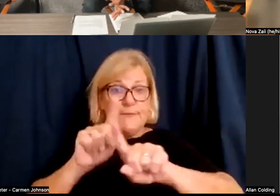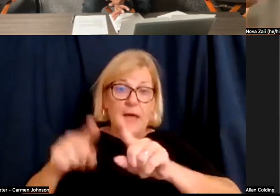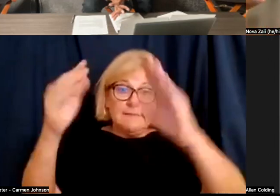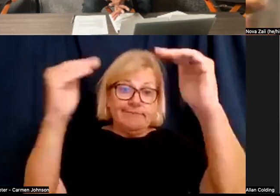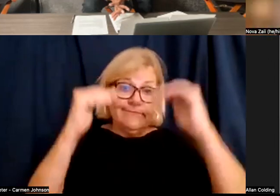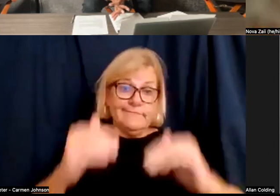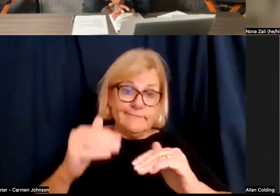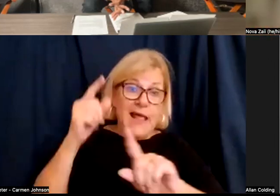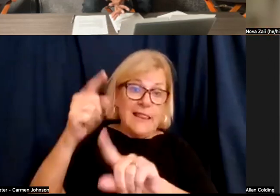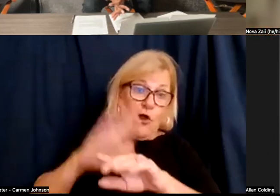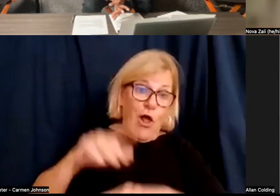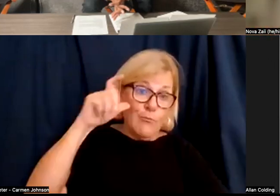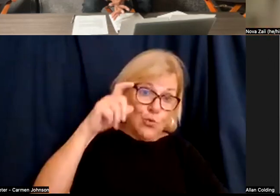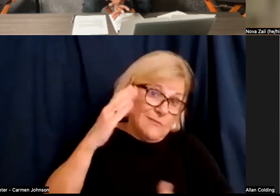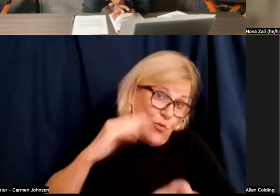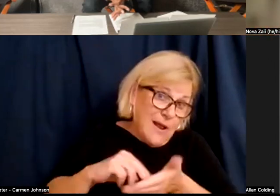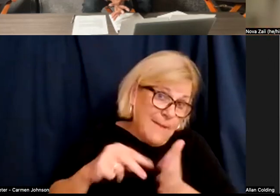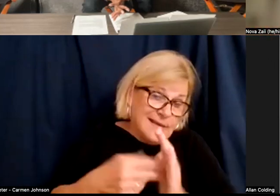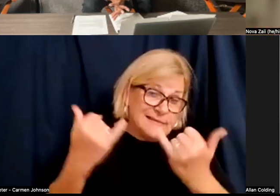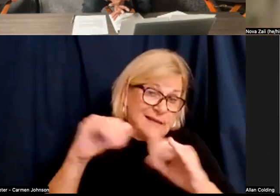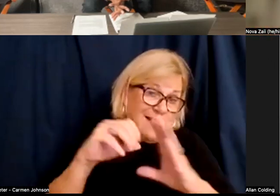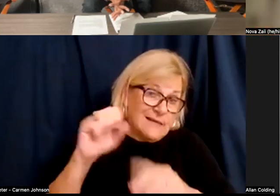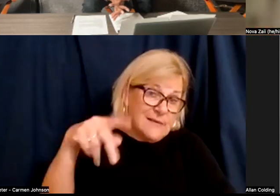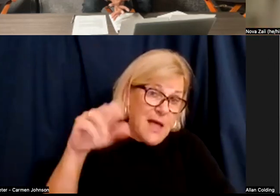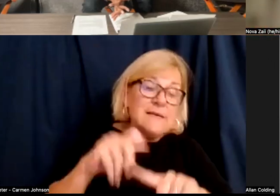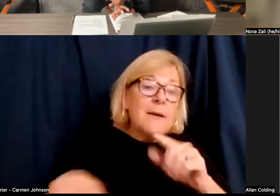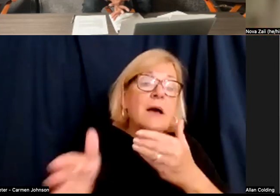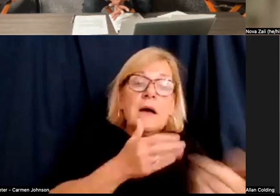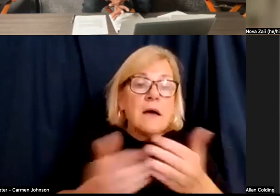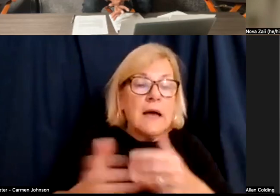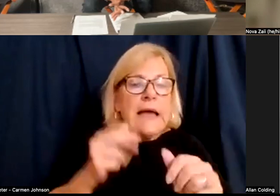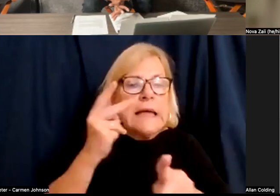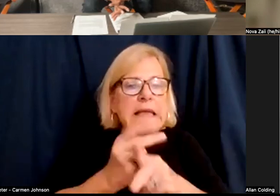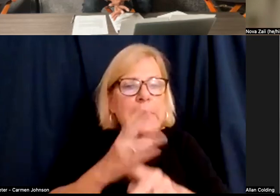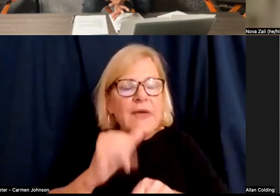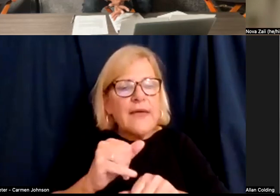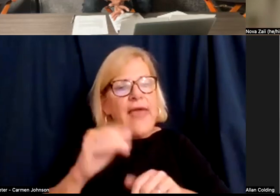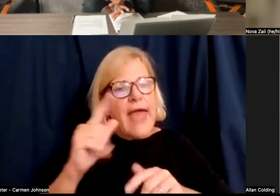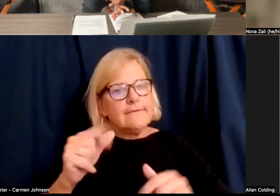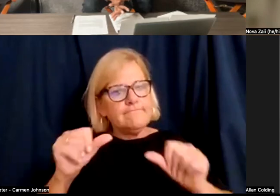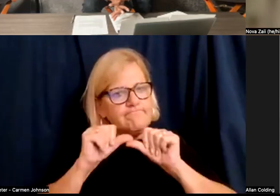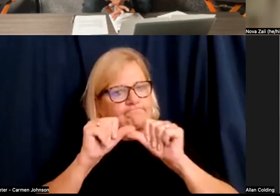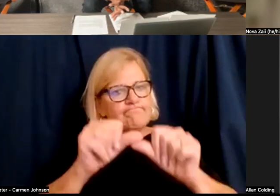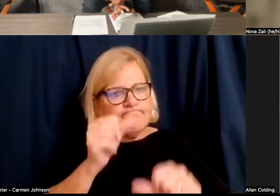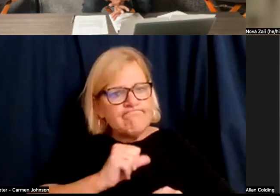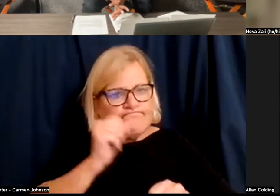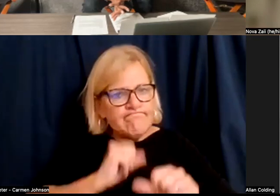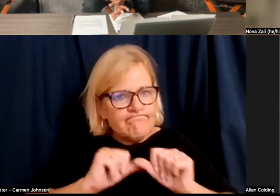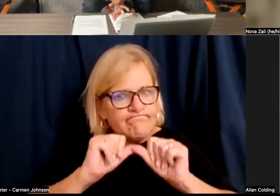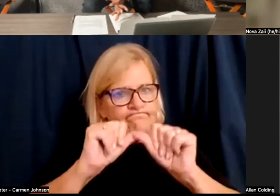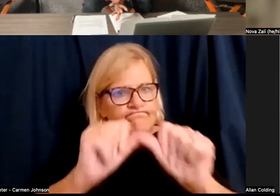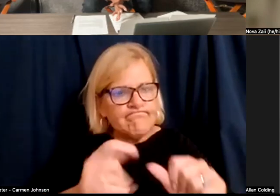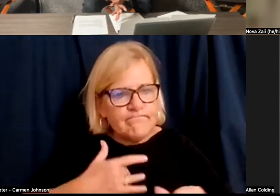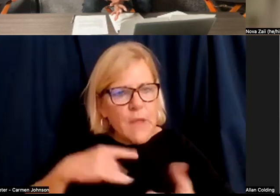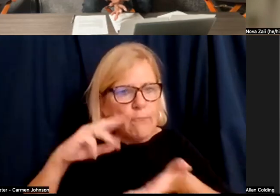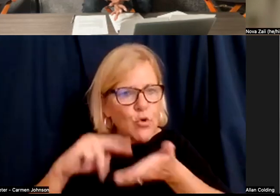out of space. You feel me? But regardless, like keeping that stalwart sense of